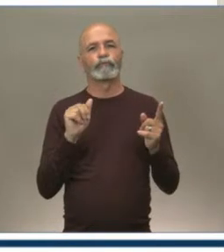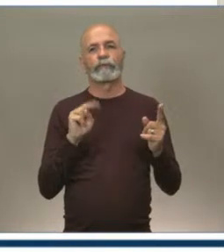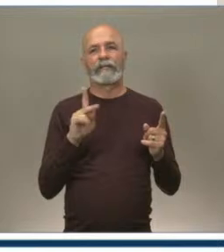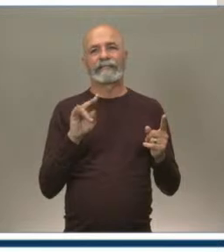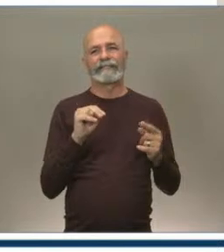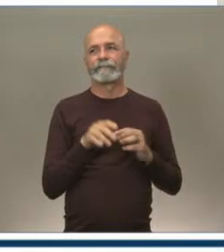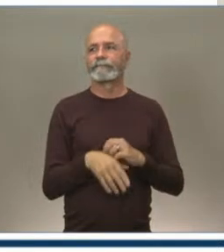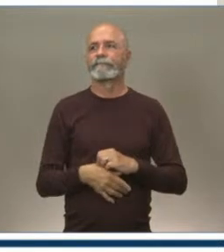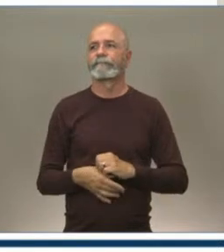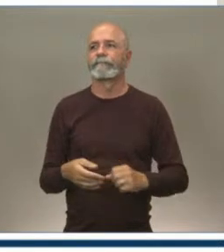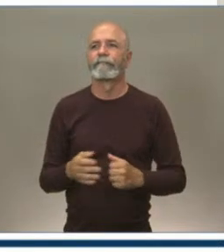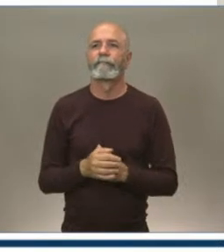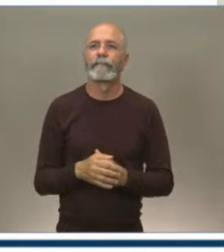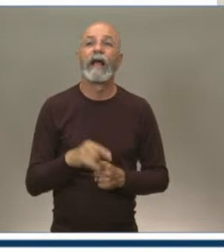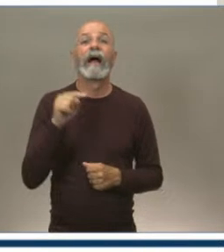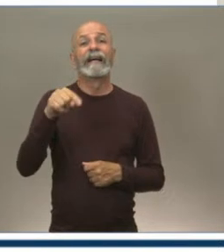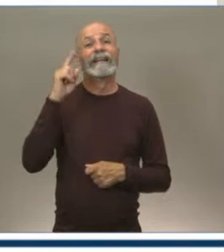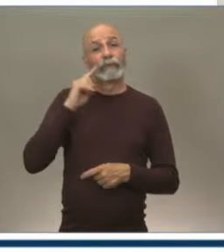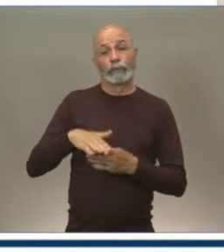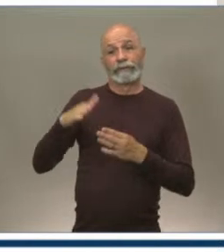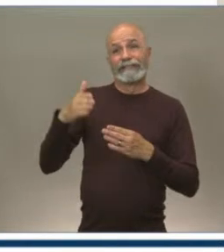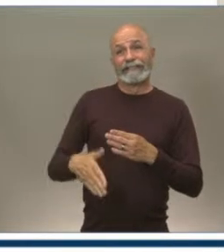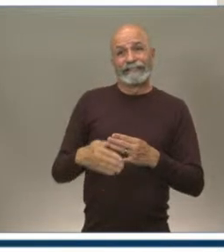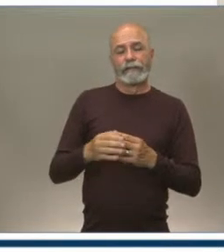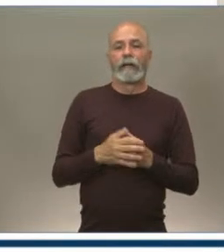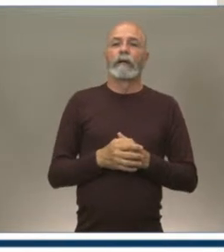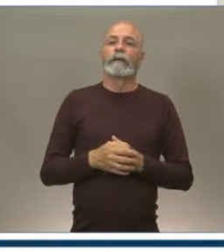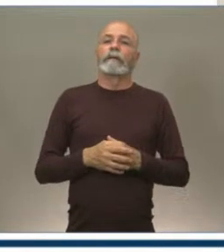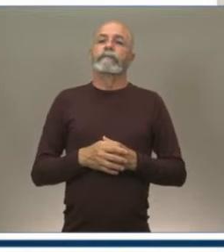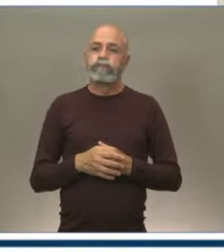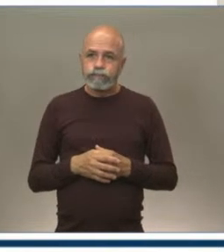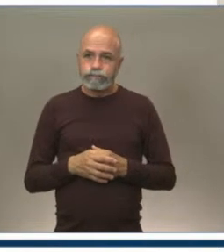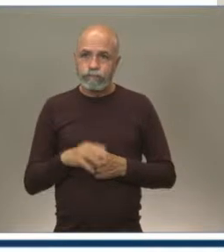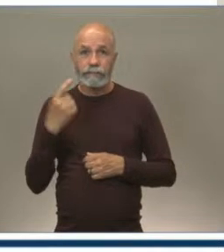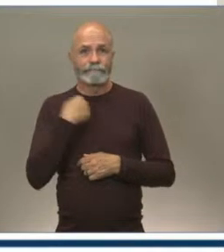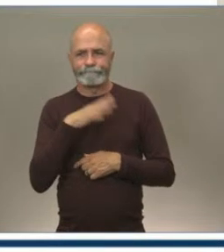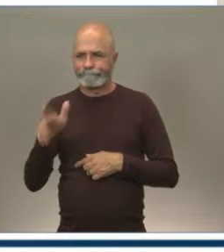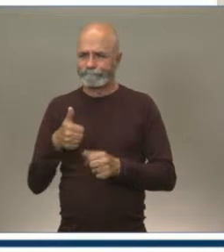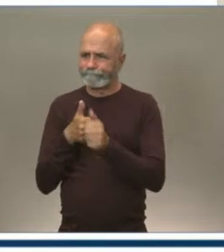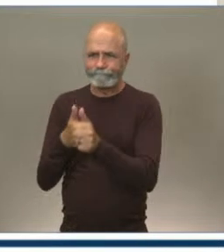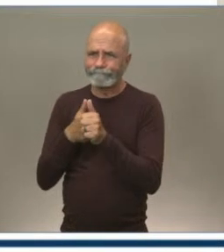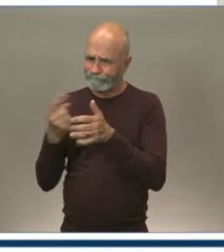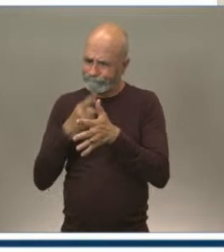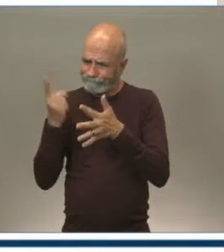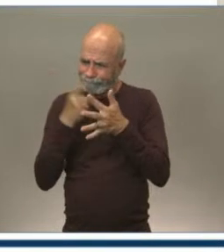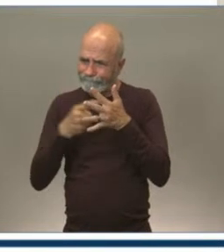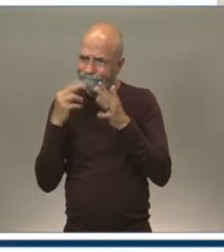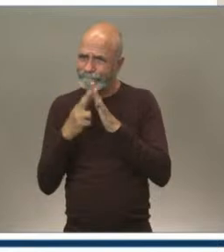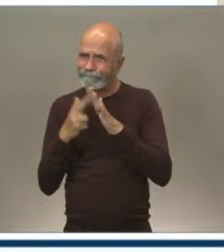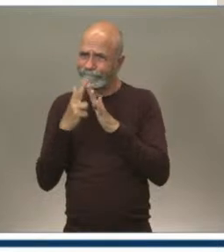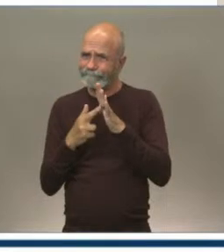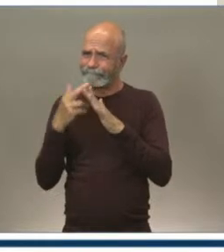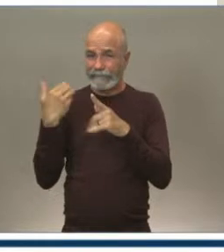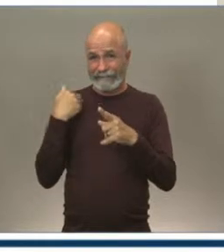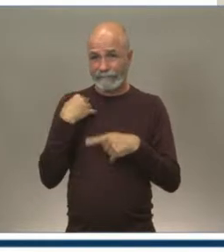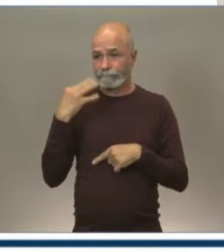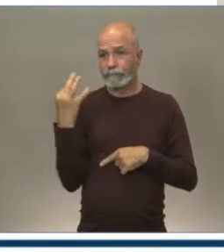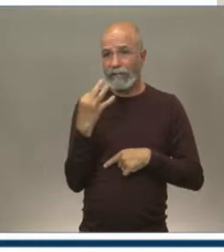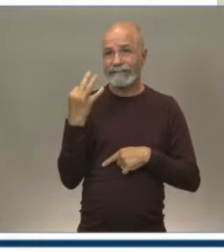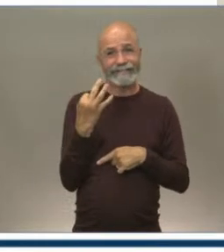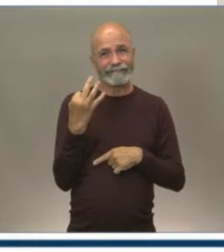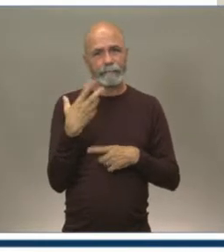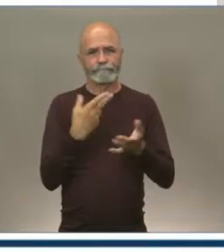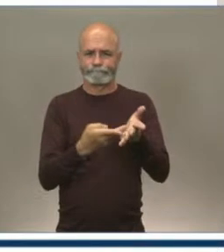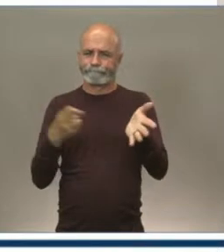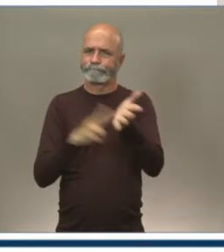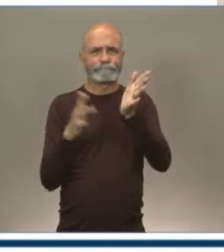was very good, given that there was a court ruling just on Friday. You had a church that, for the second